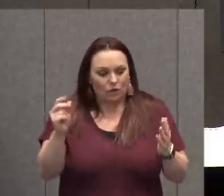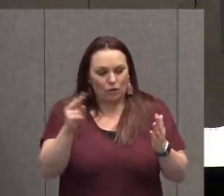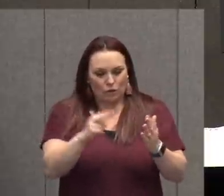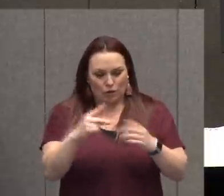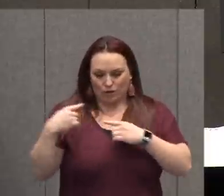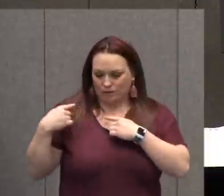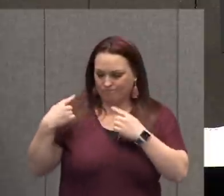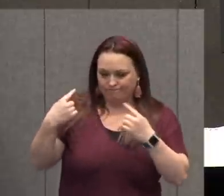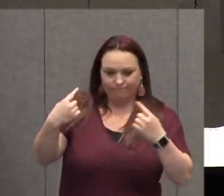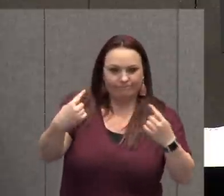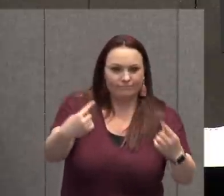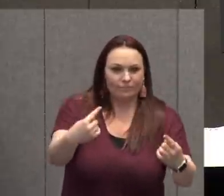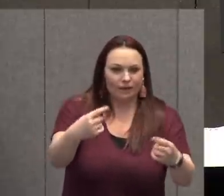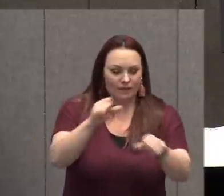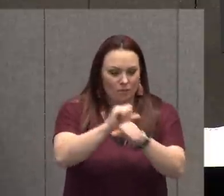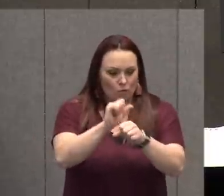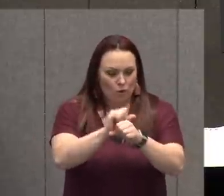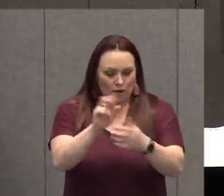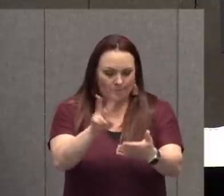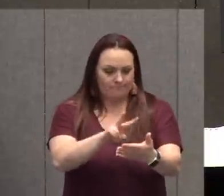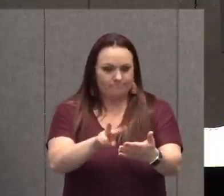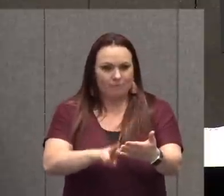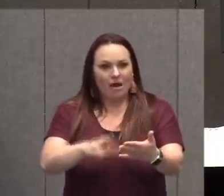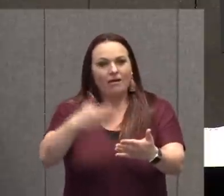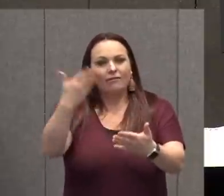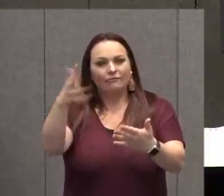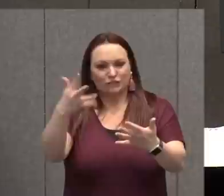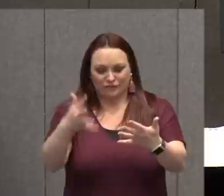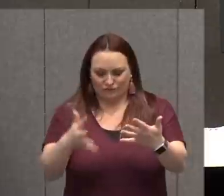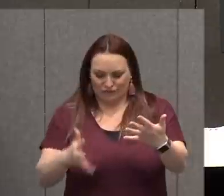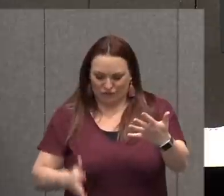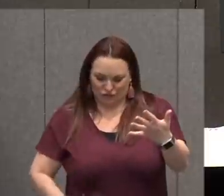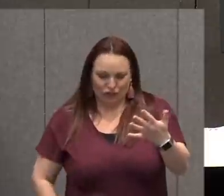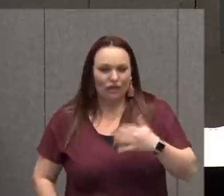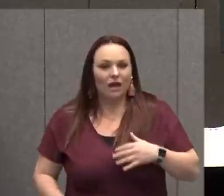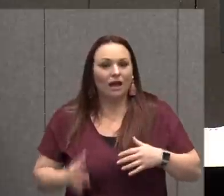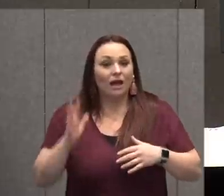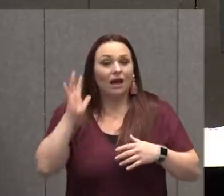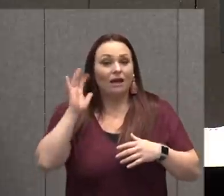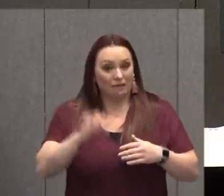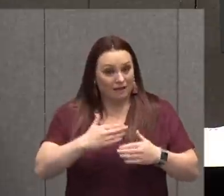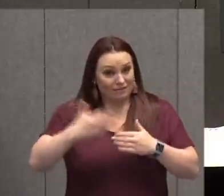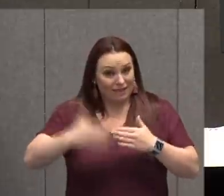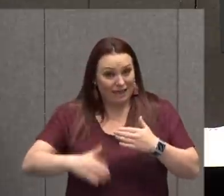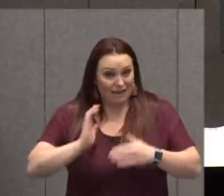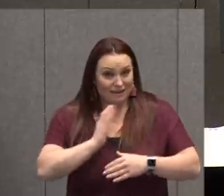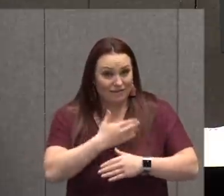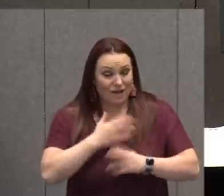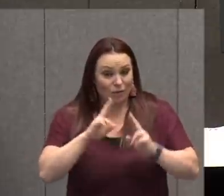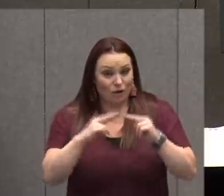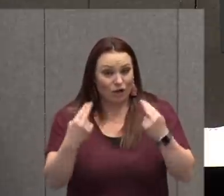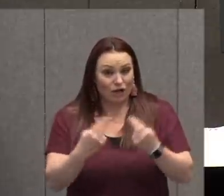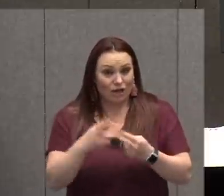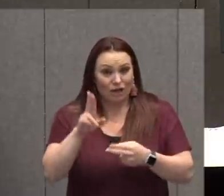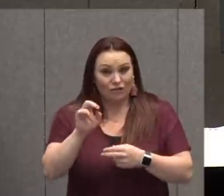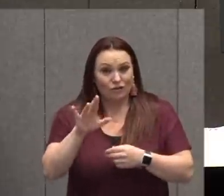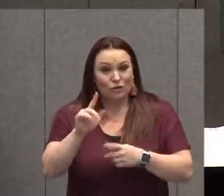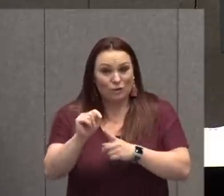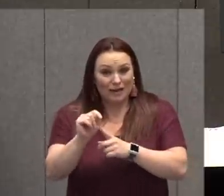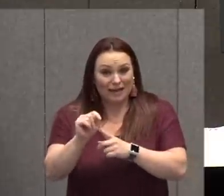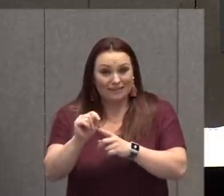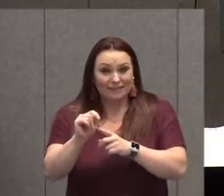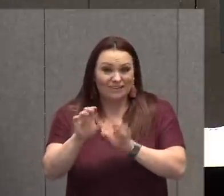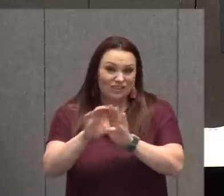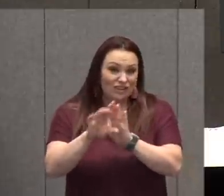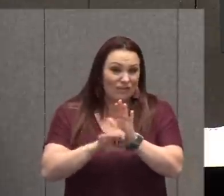we did and that has been completed, right? Because that is the end of our unit for this time.